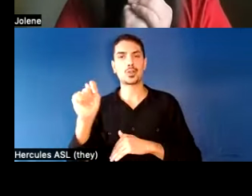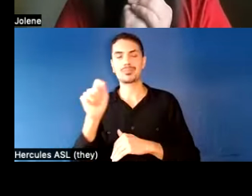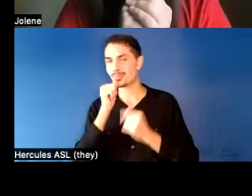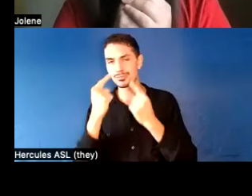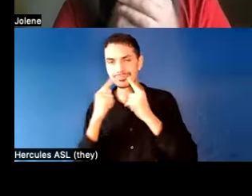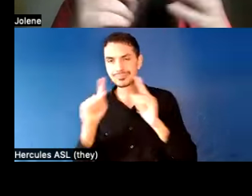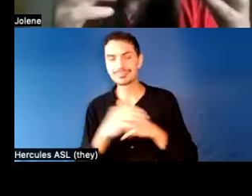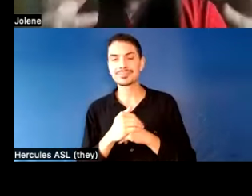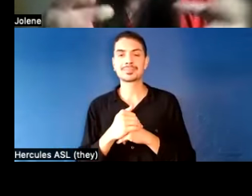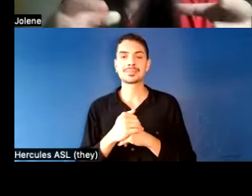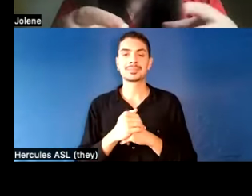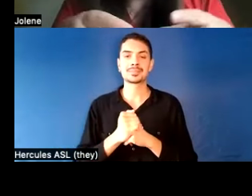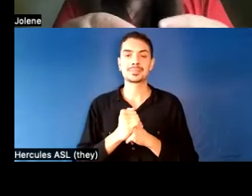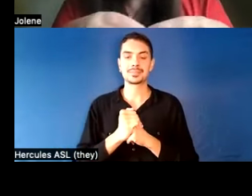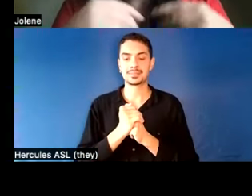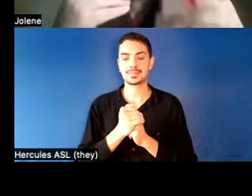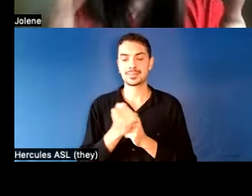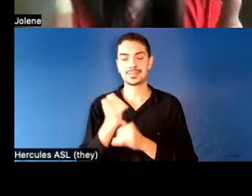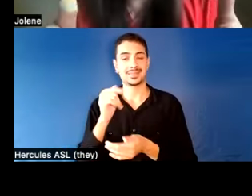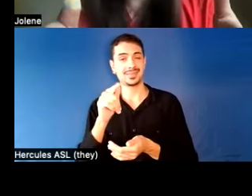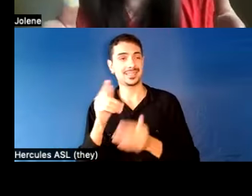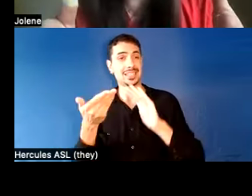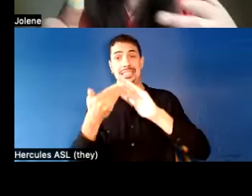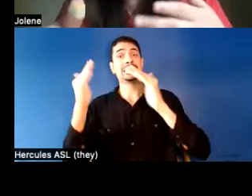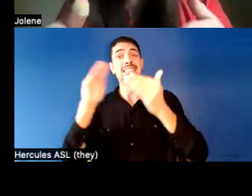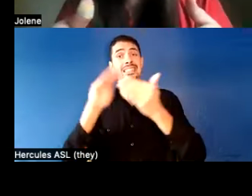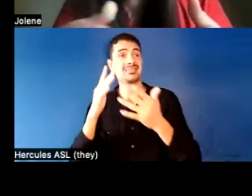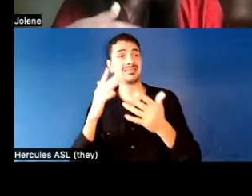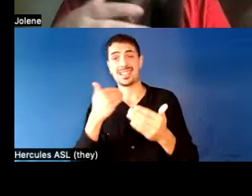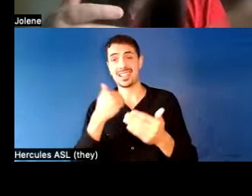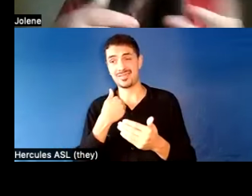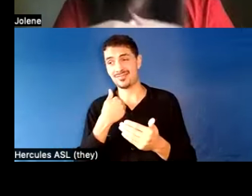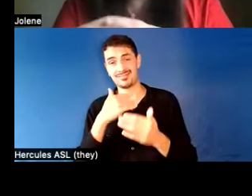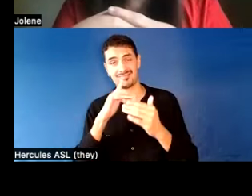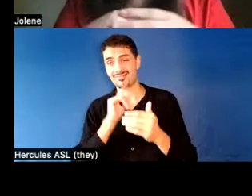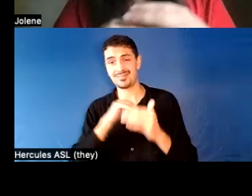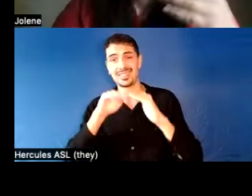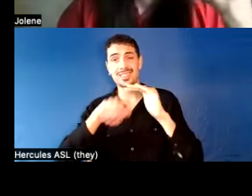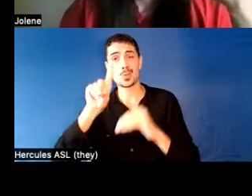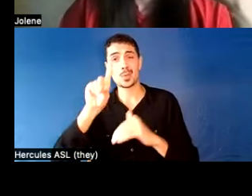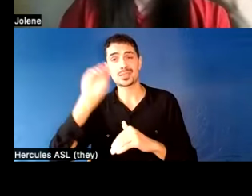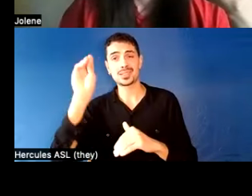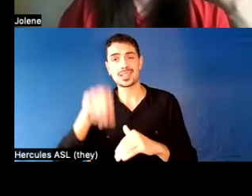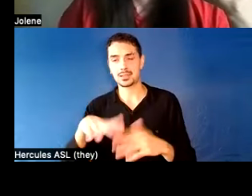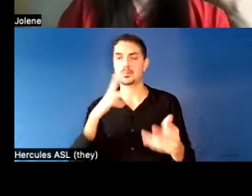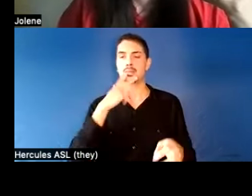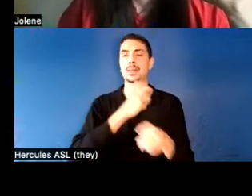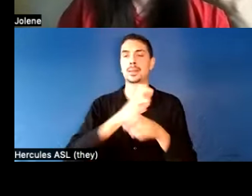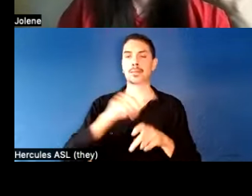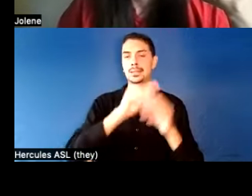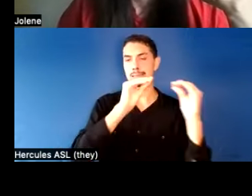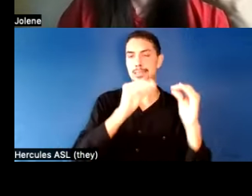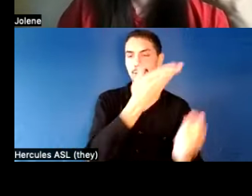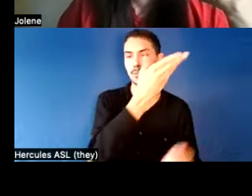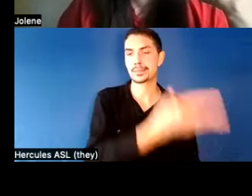Indigenous people within your community. Maybe not having things be guided by this, it may be a harder sell, but at the same point, like,